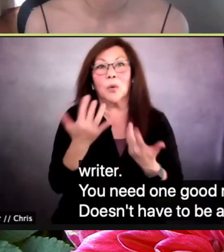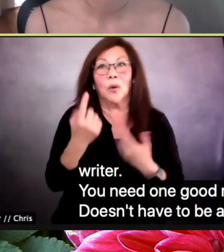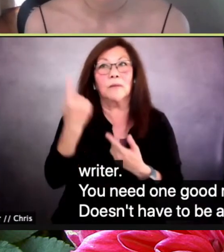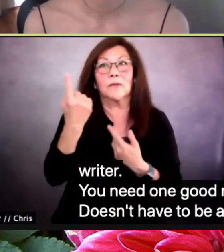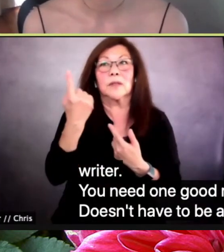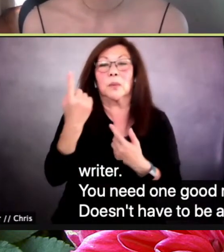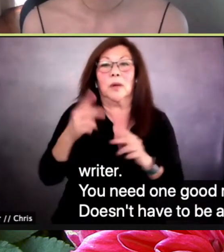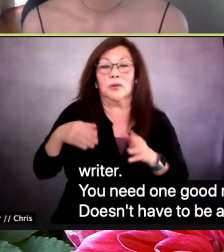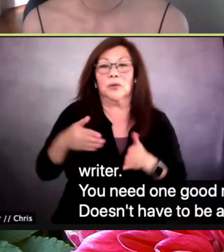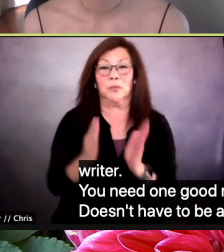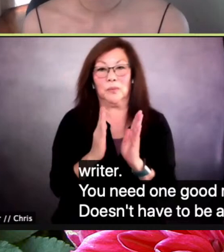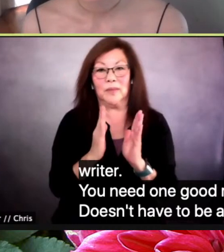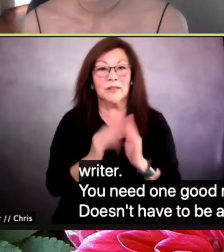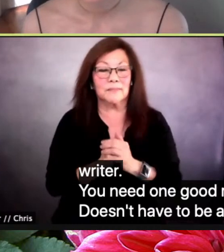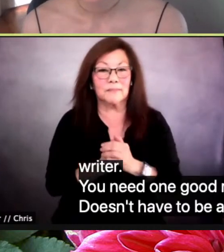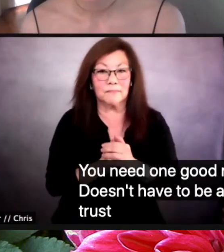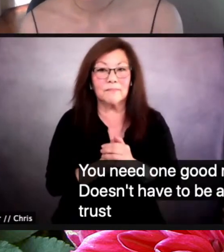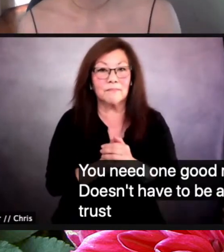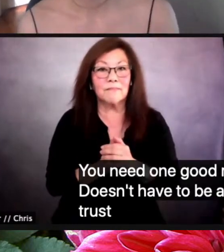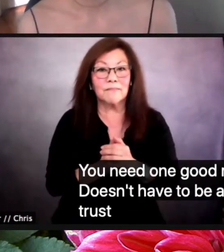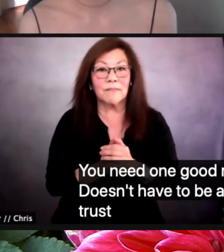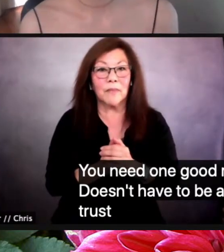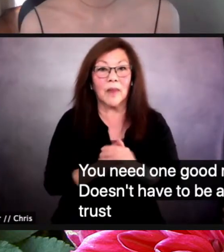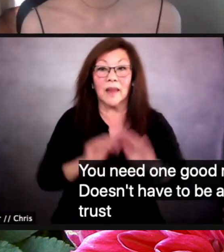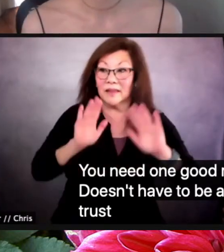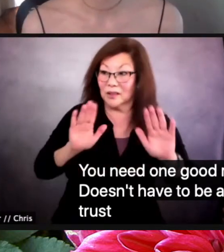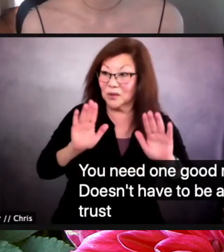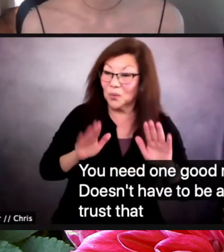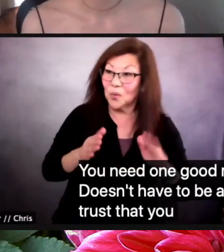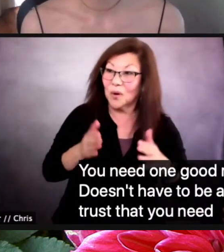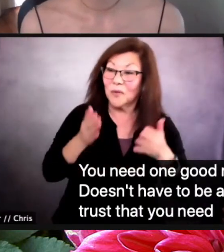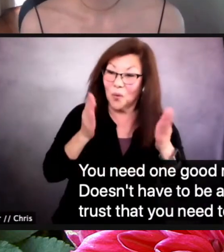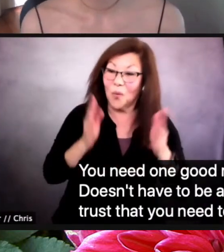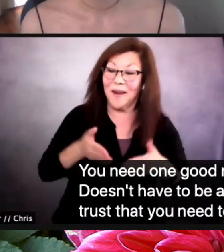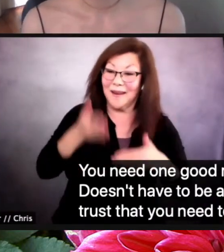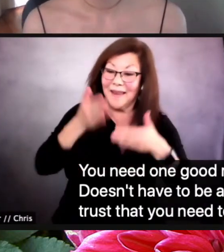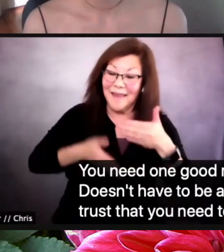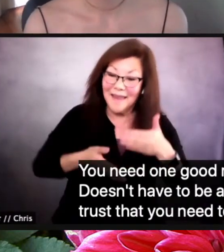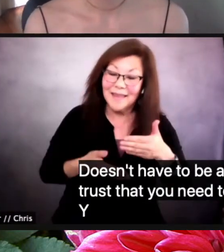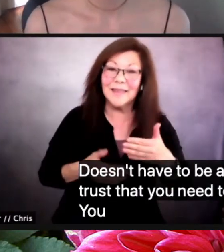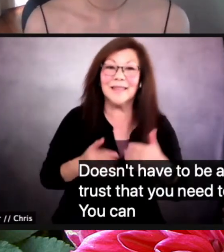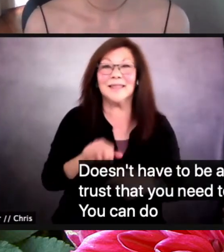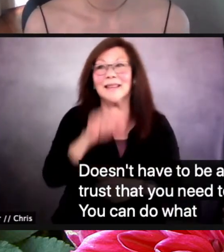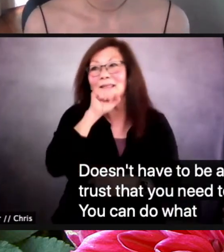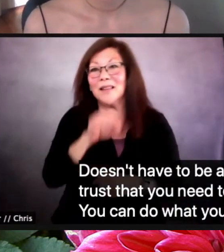permission. That's such a wonderful way to end this. I love that. Thank you.